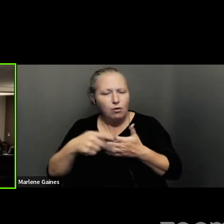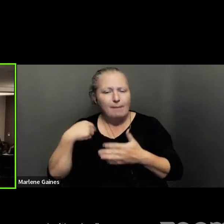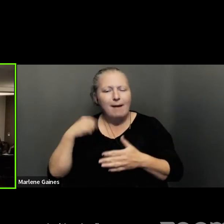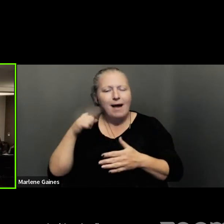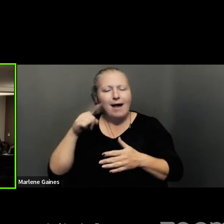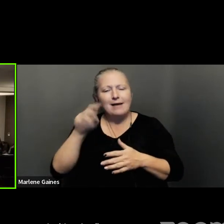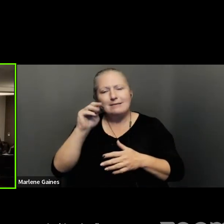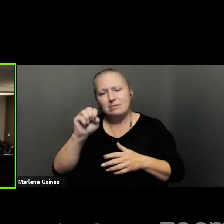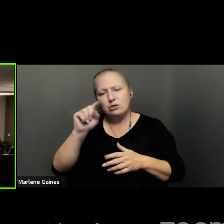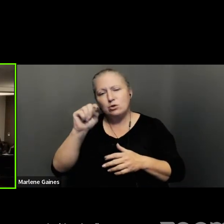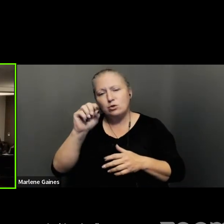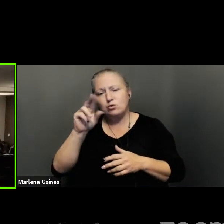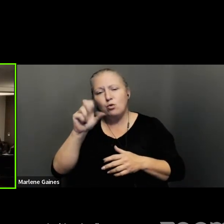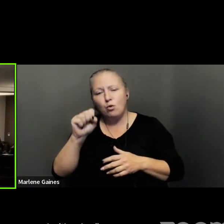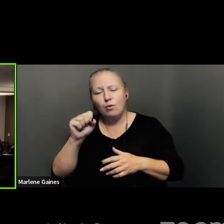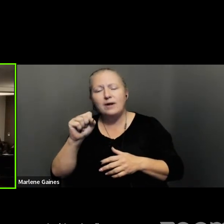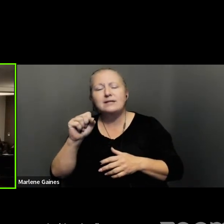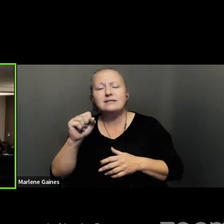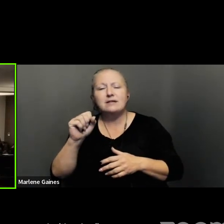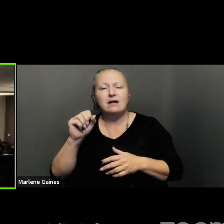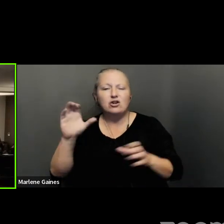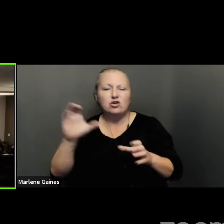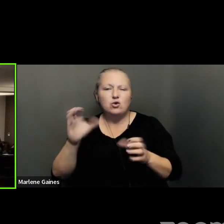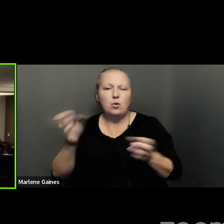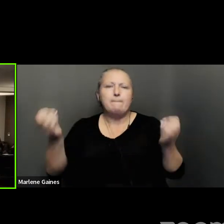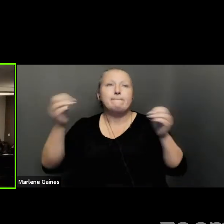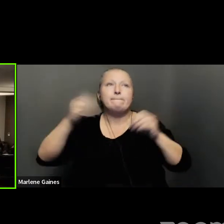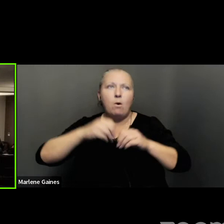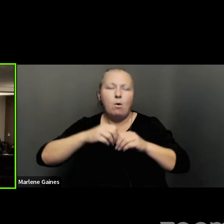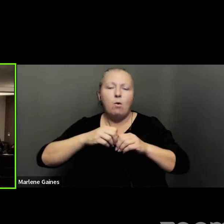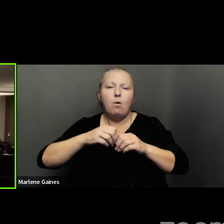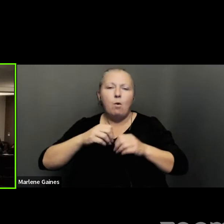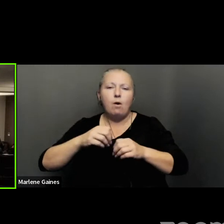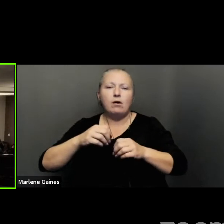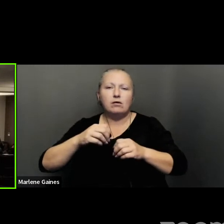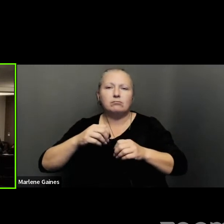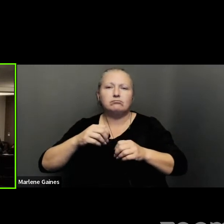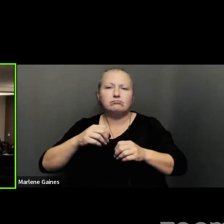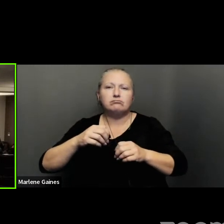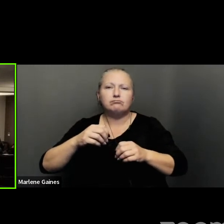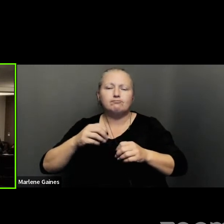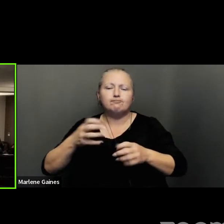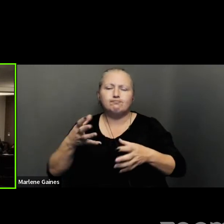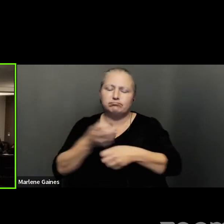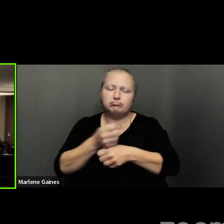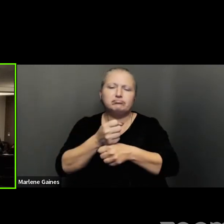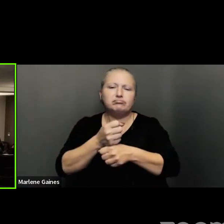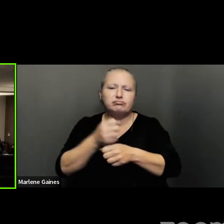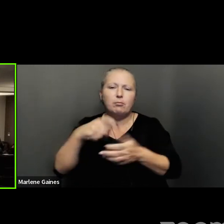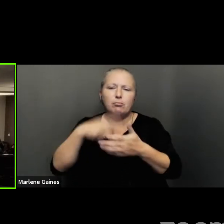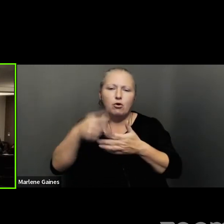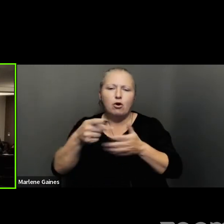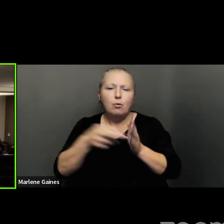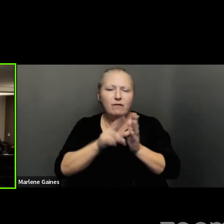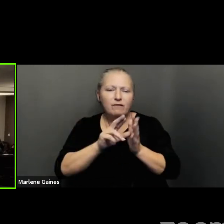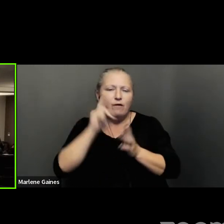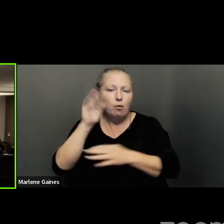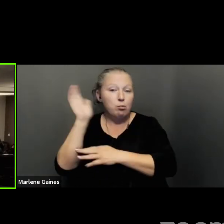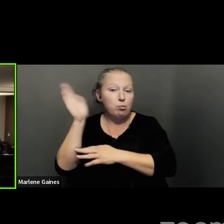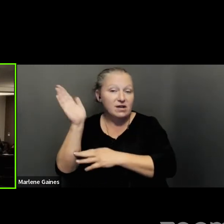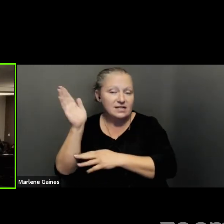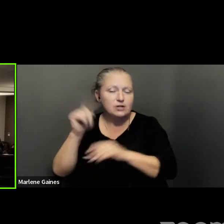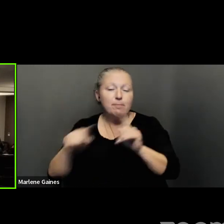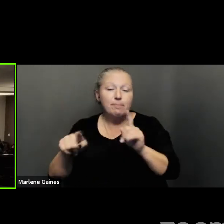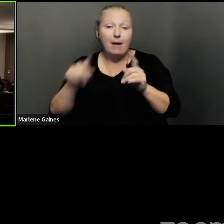Ms. Torres to, obviously do a much more abbreviated program review as a presentation, but really